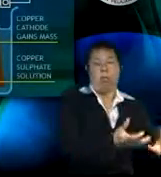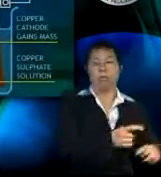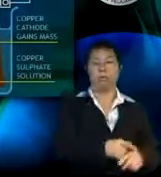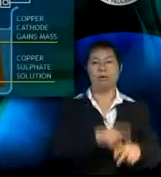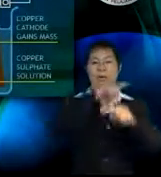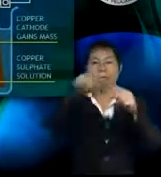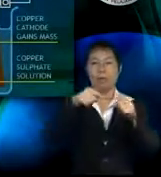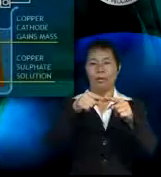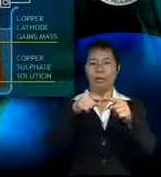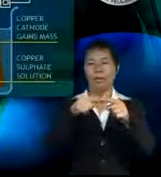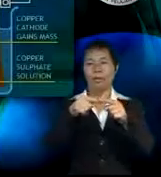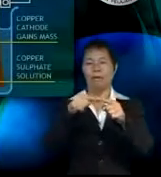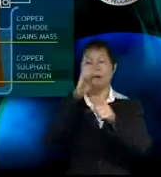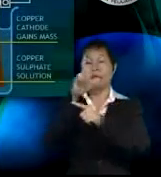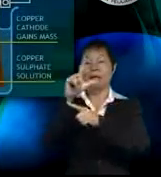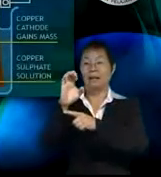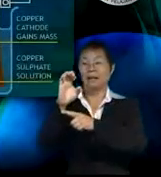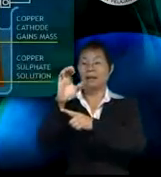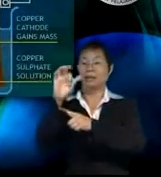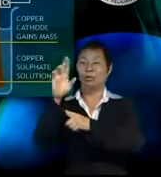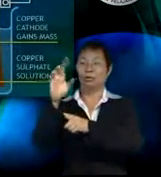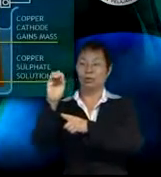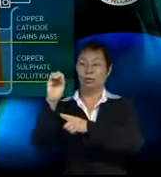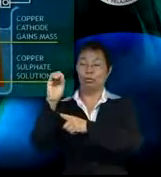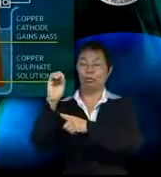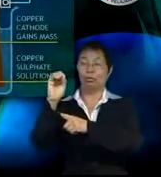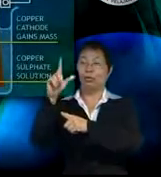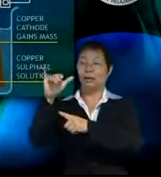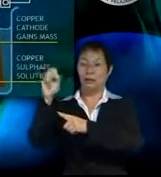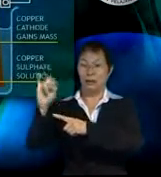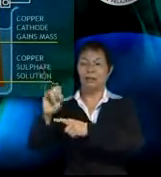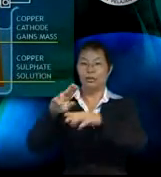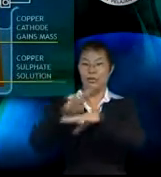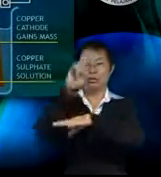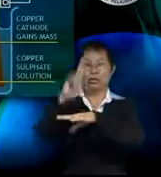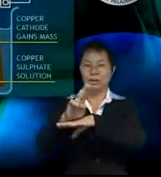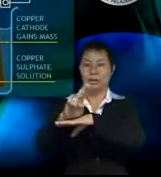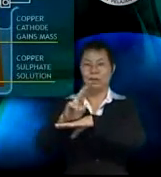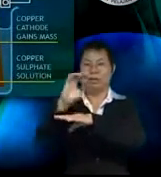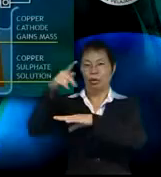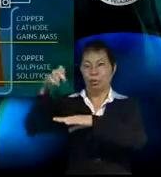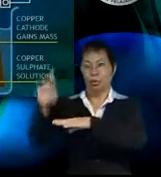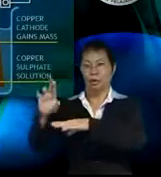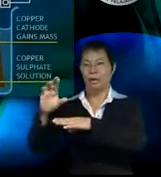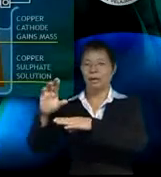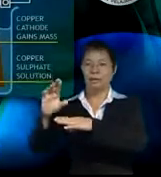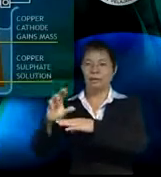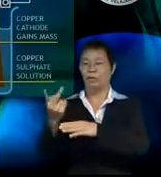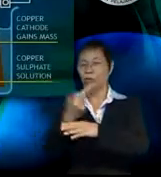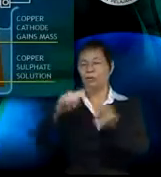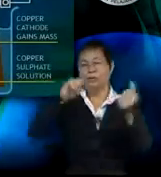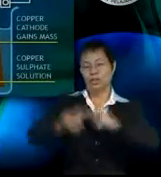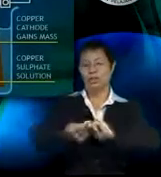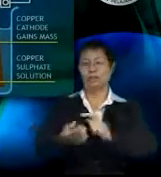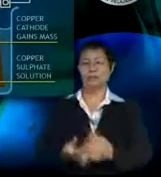we electrolyze the copper sulphate solution using copper electrodes, the mass of both electrodes